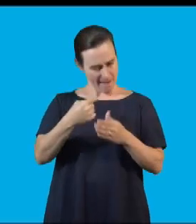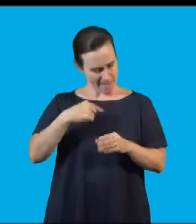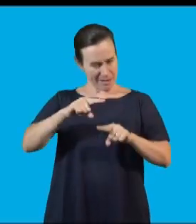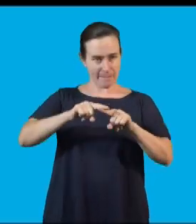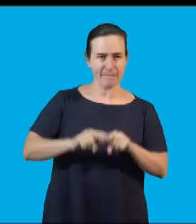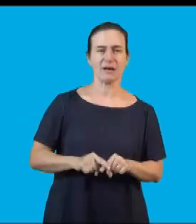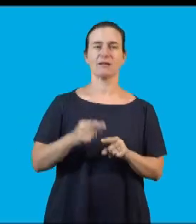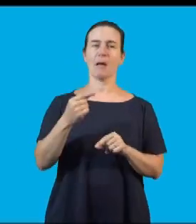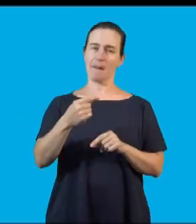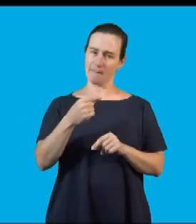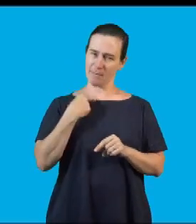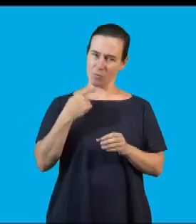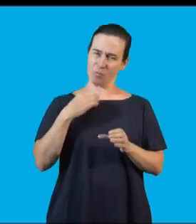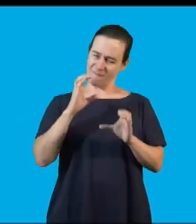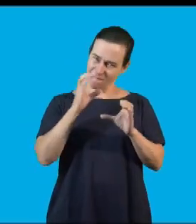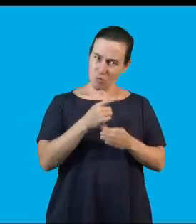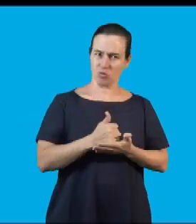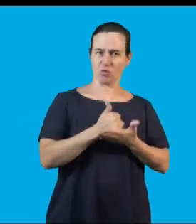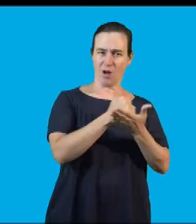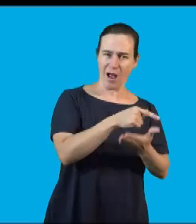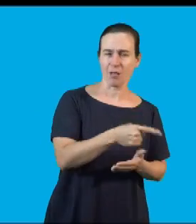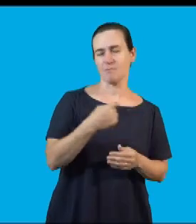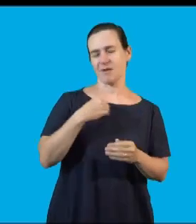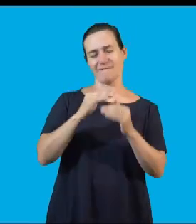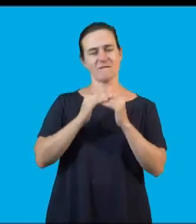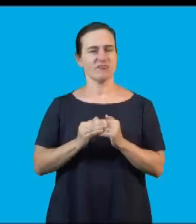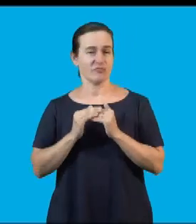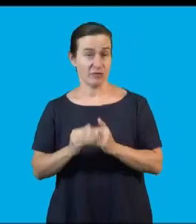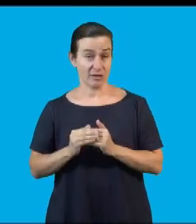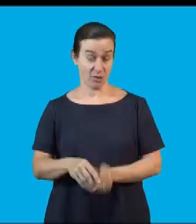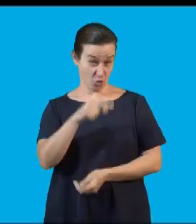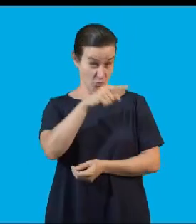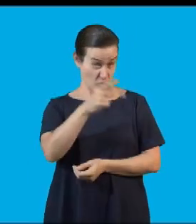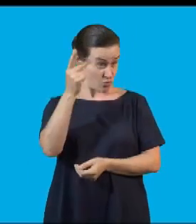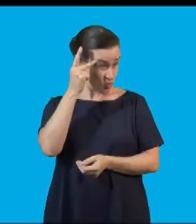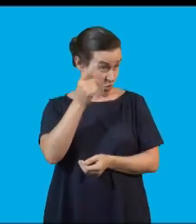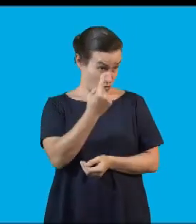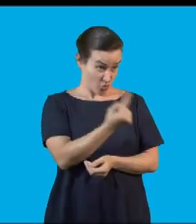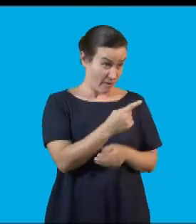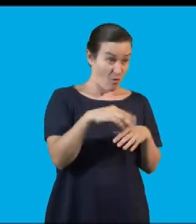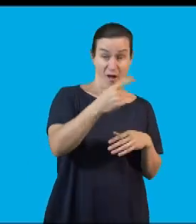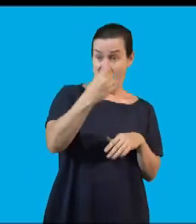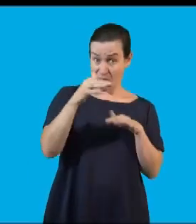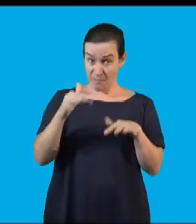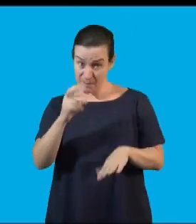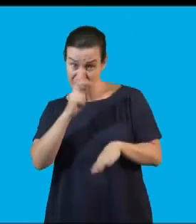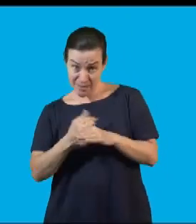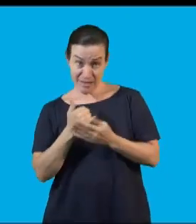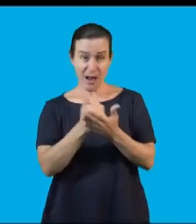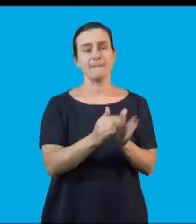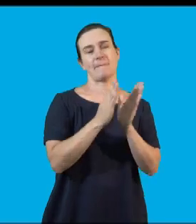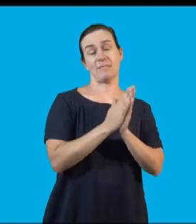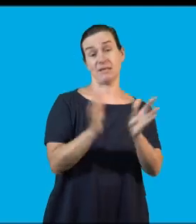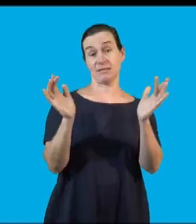daily tasks easier. If you or someone you know could use these services, please get in touch. Then there's